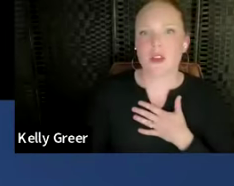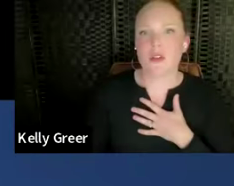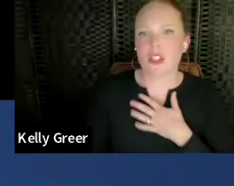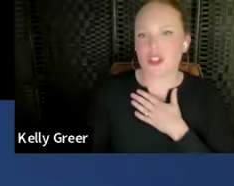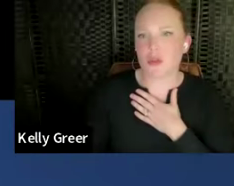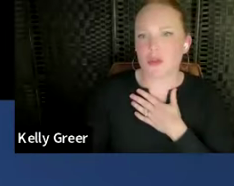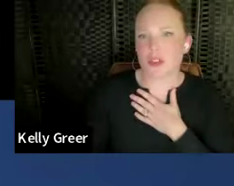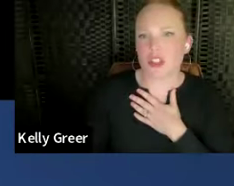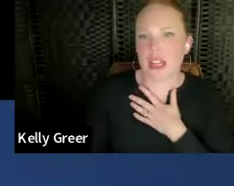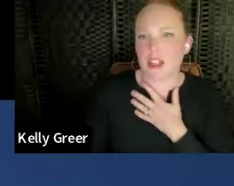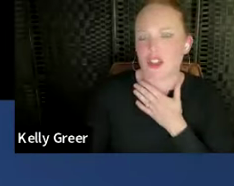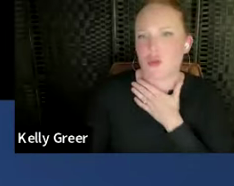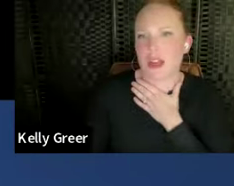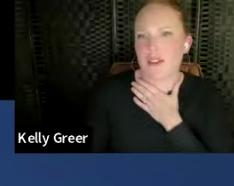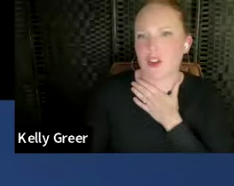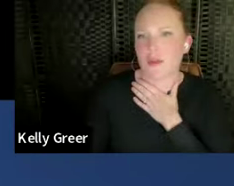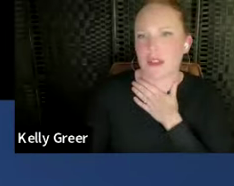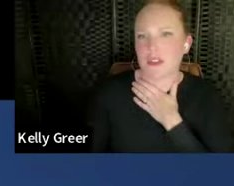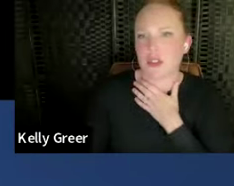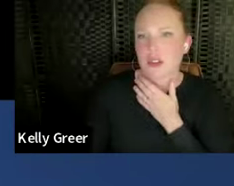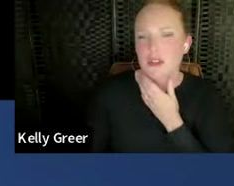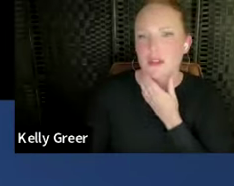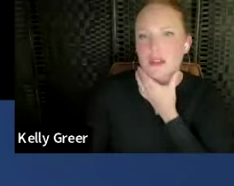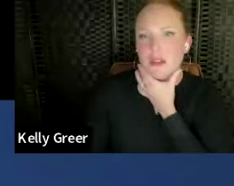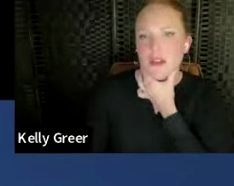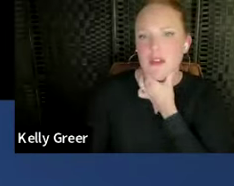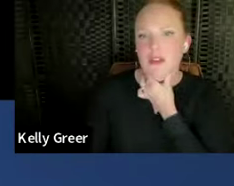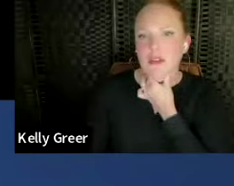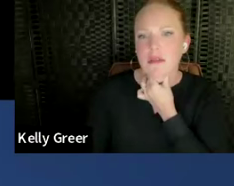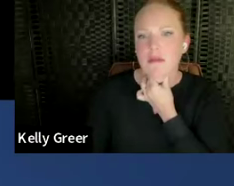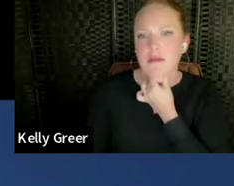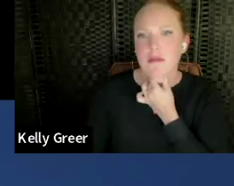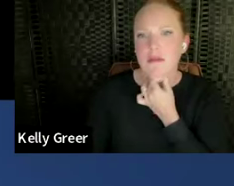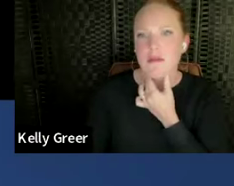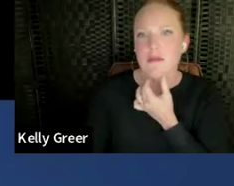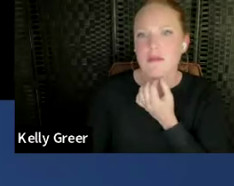Okay. So Jacqueline, did you want to have an open discussion or?